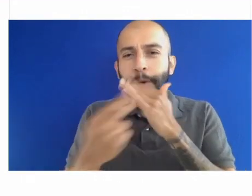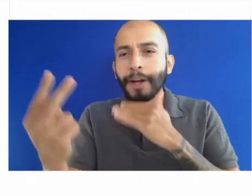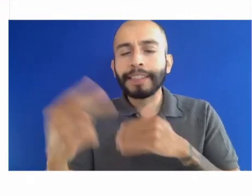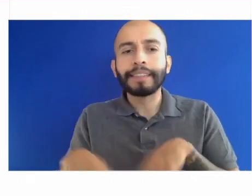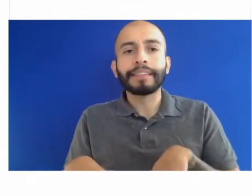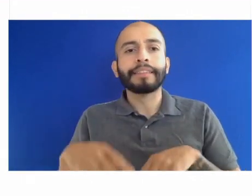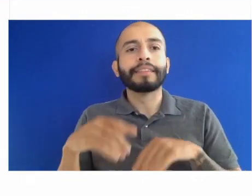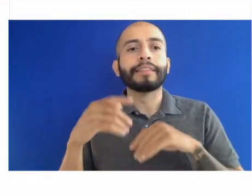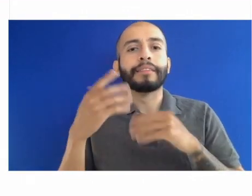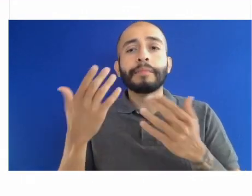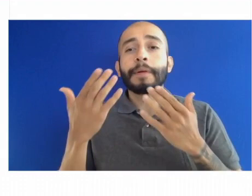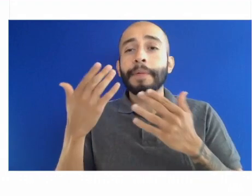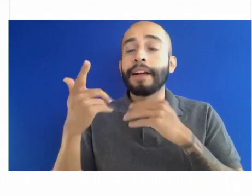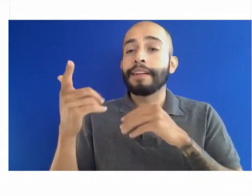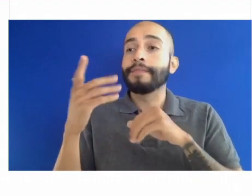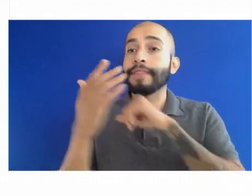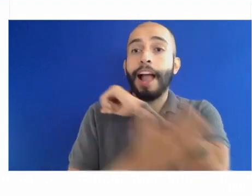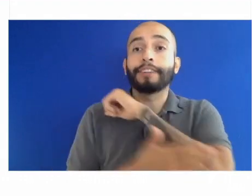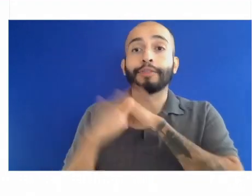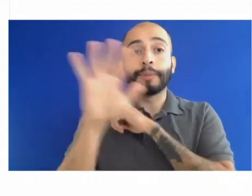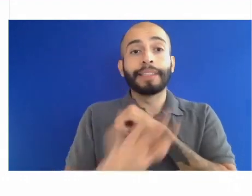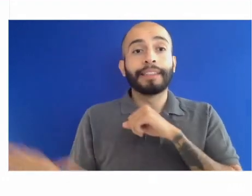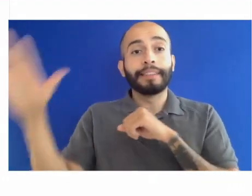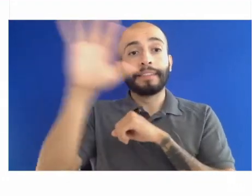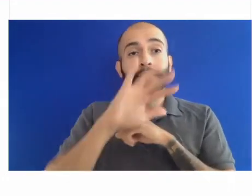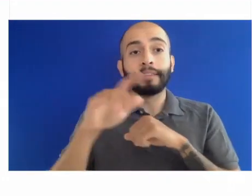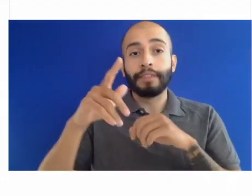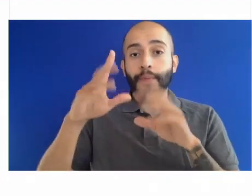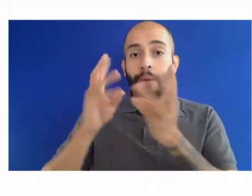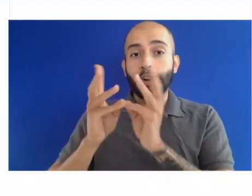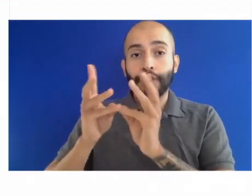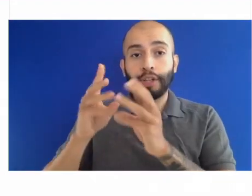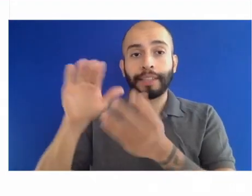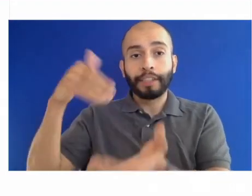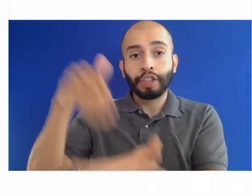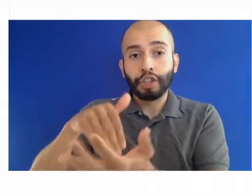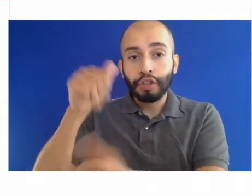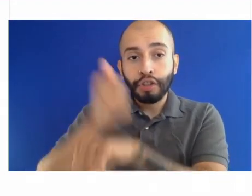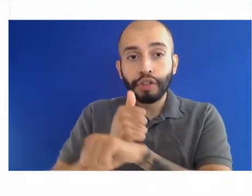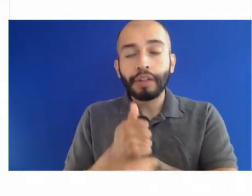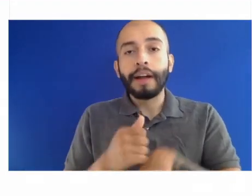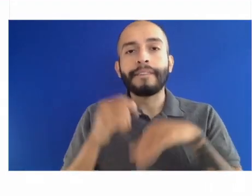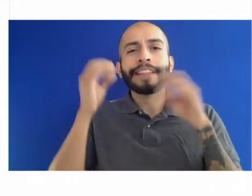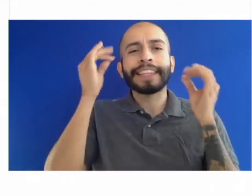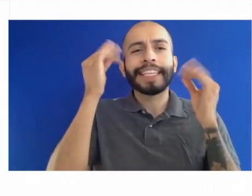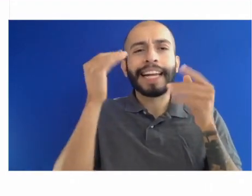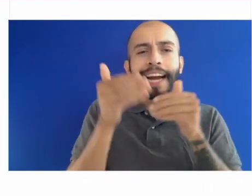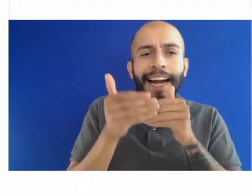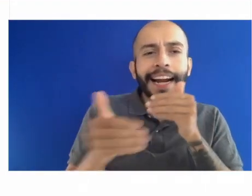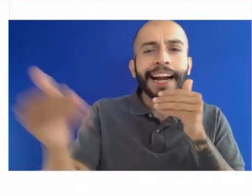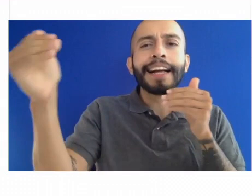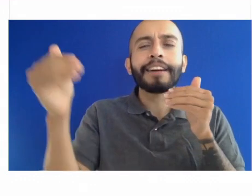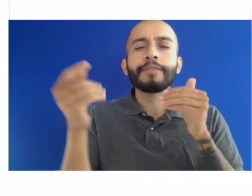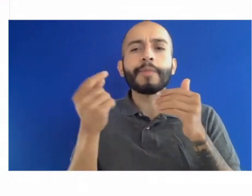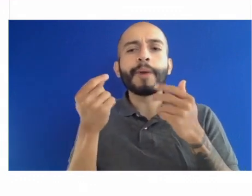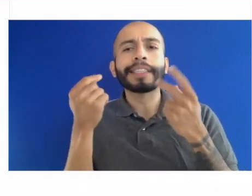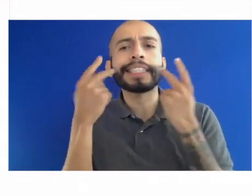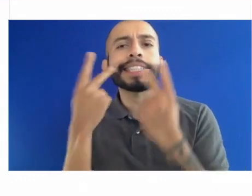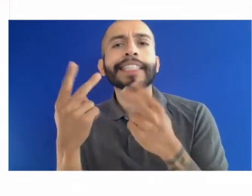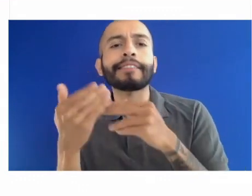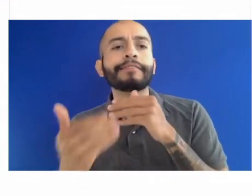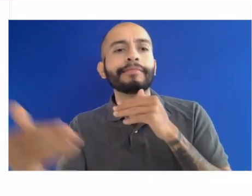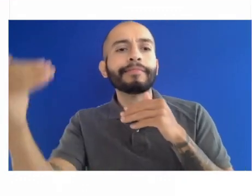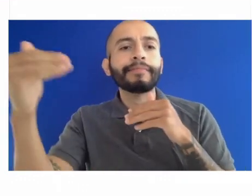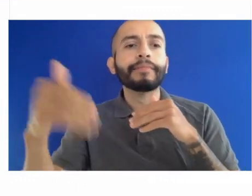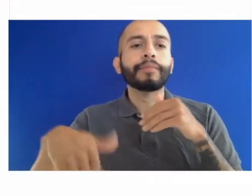to see? What we can expect to see? Some of these messages that we see are unique, but many of them are